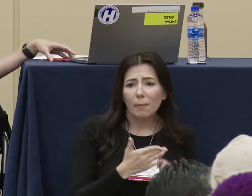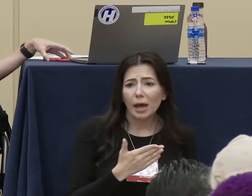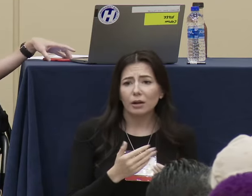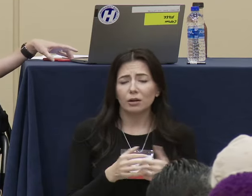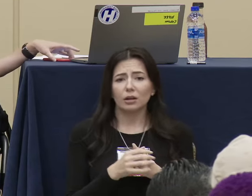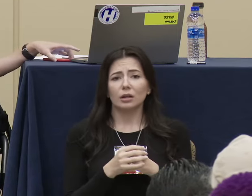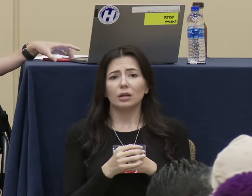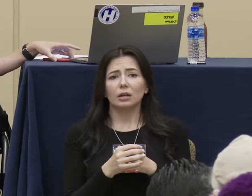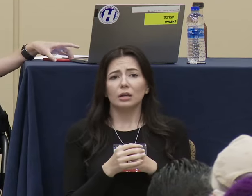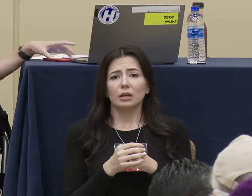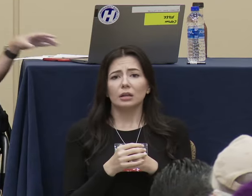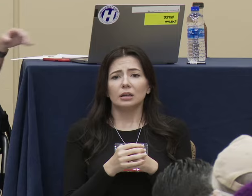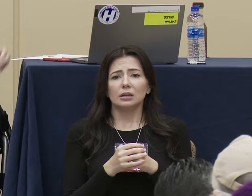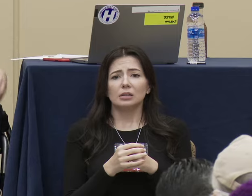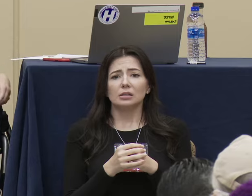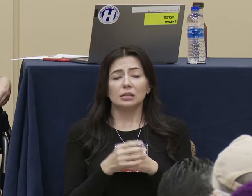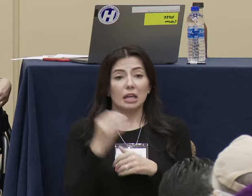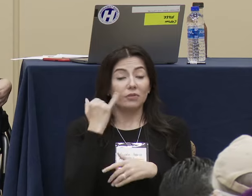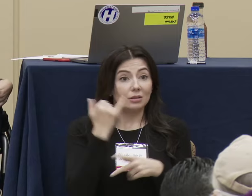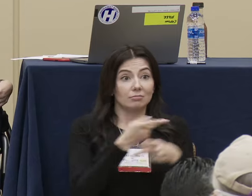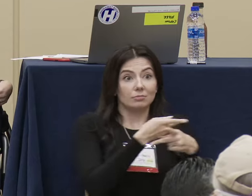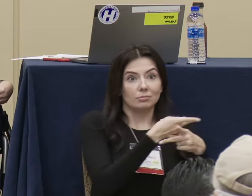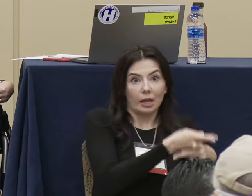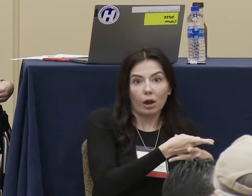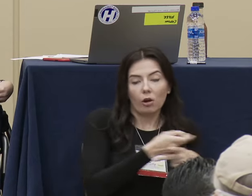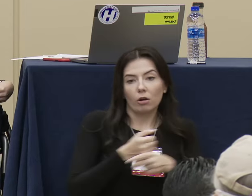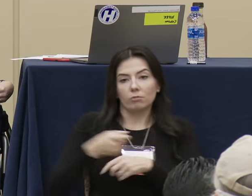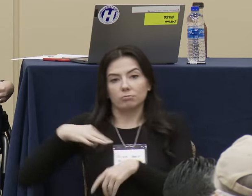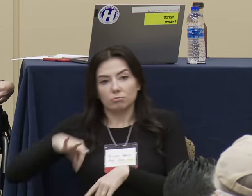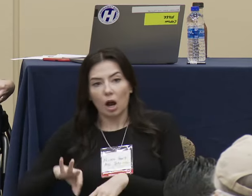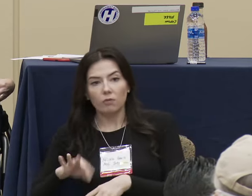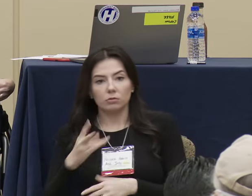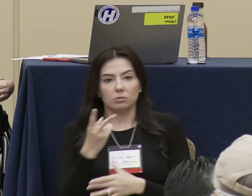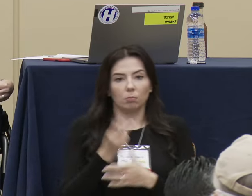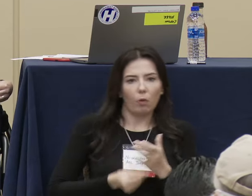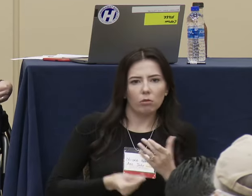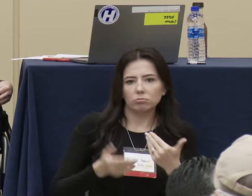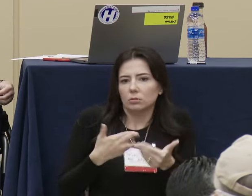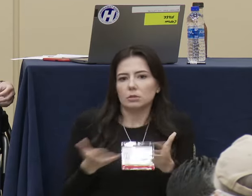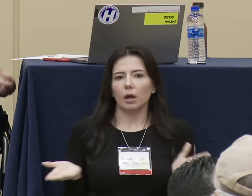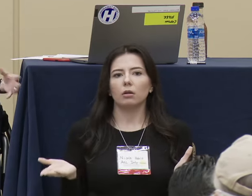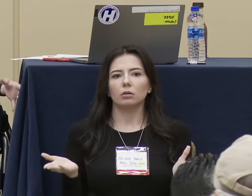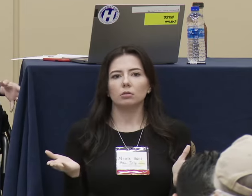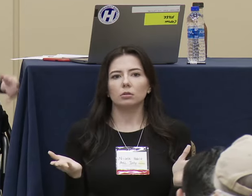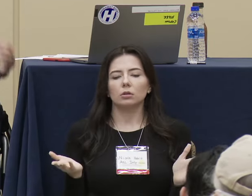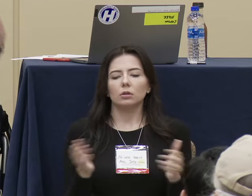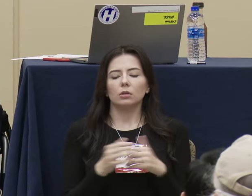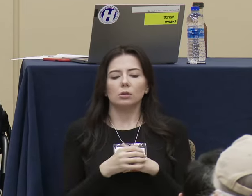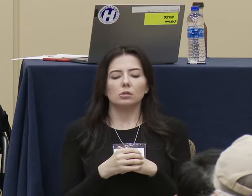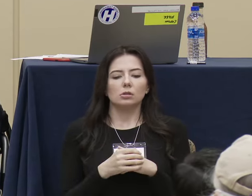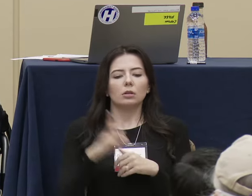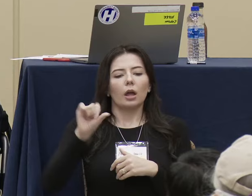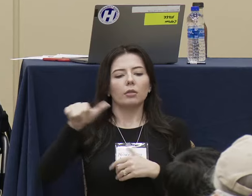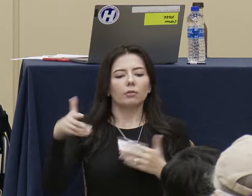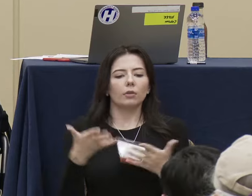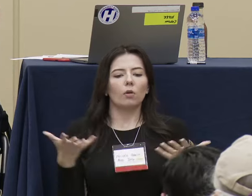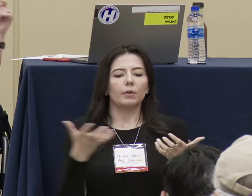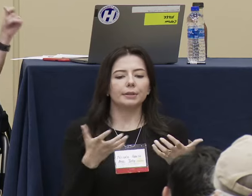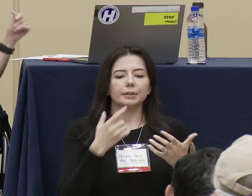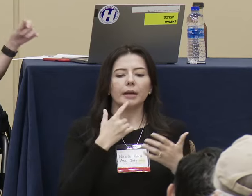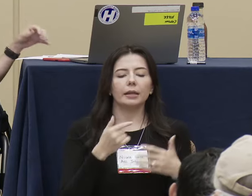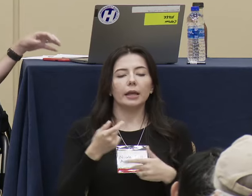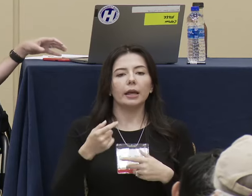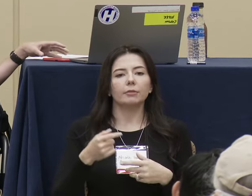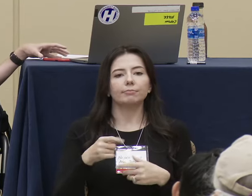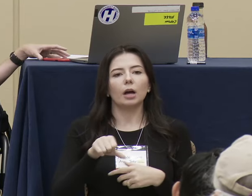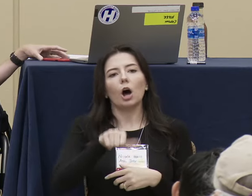profit or both. So, and the other thing I want to say is that alternatives